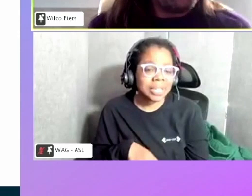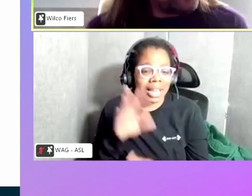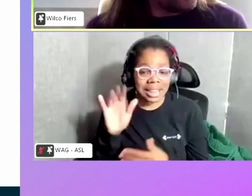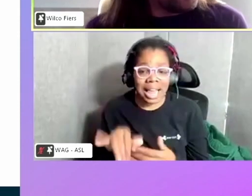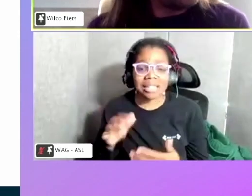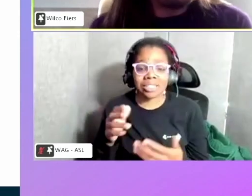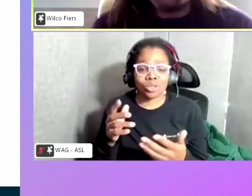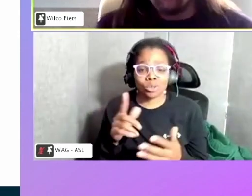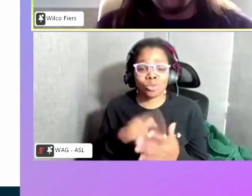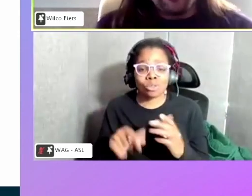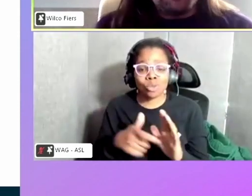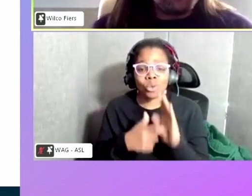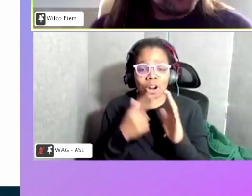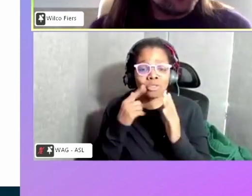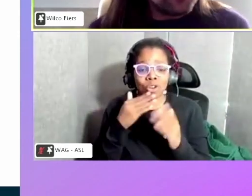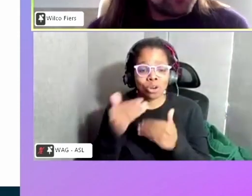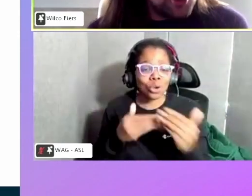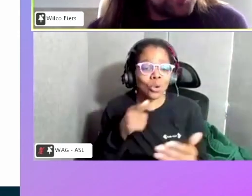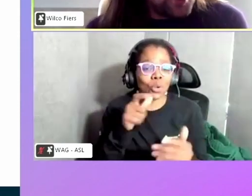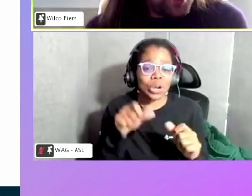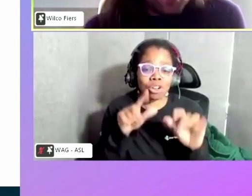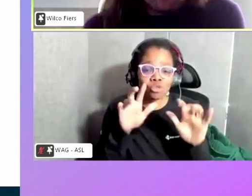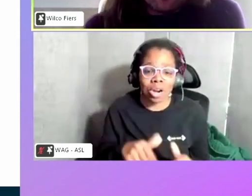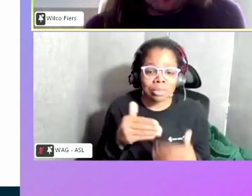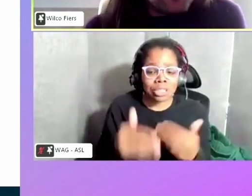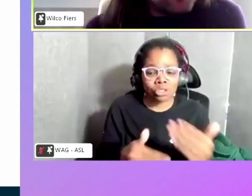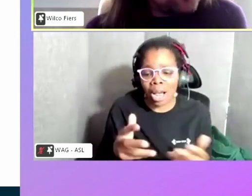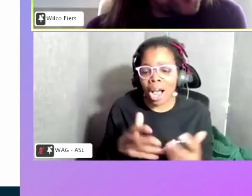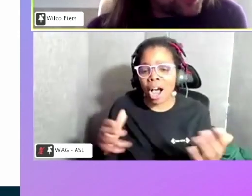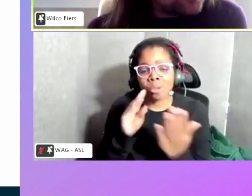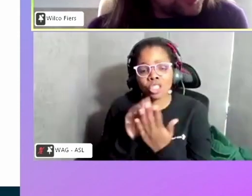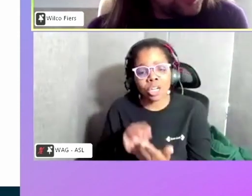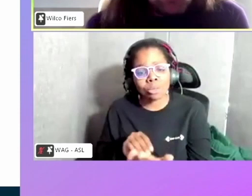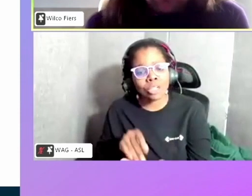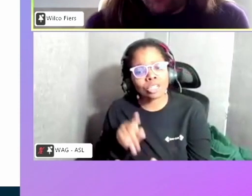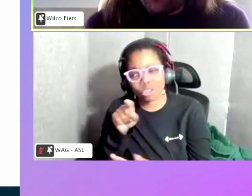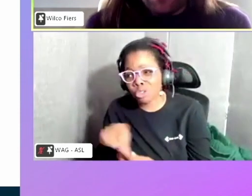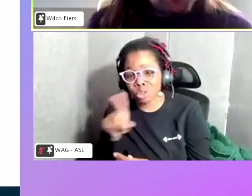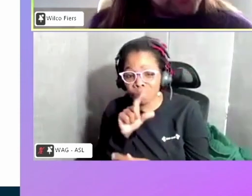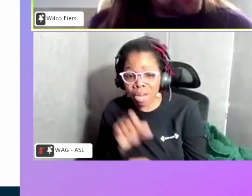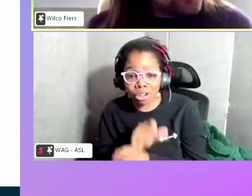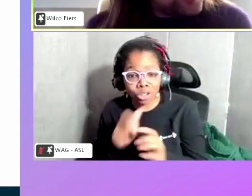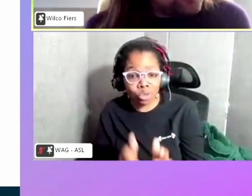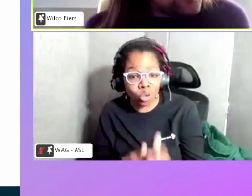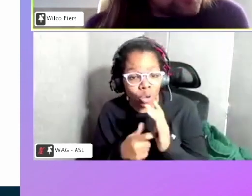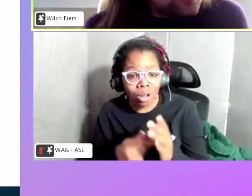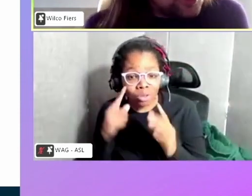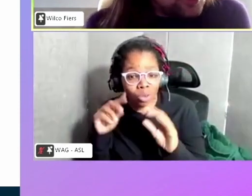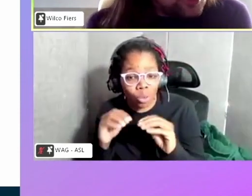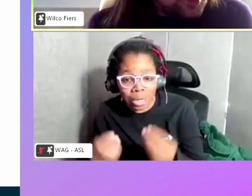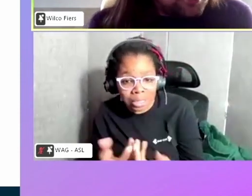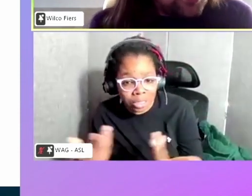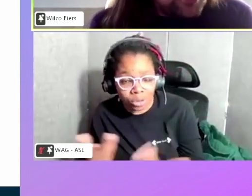good procedure. It's who can write procedures. How much documentation do you actually require of